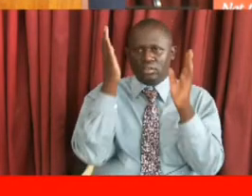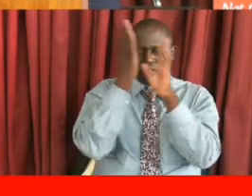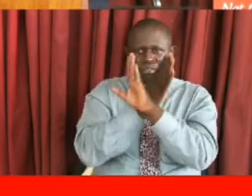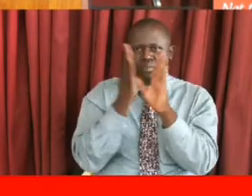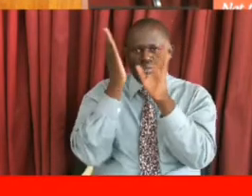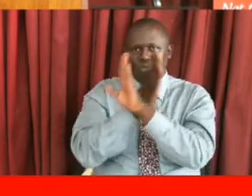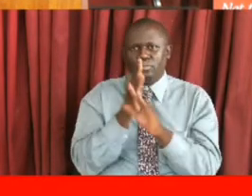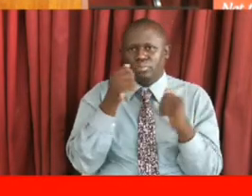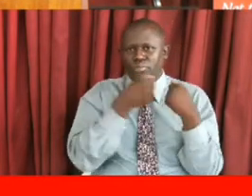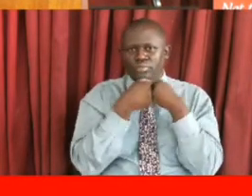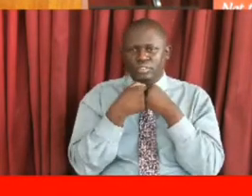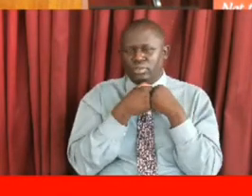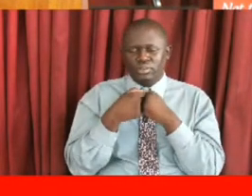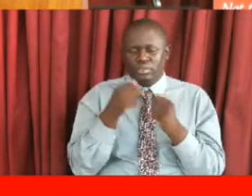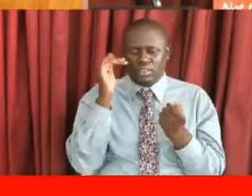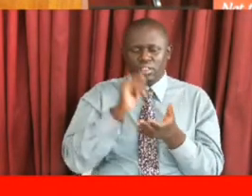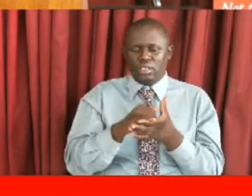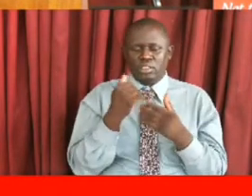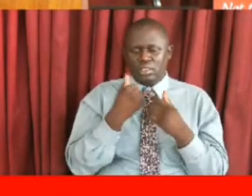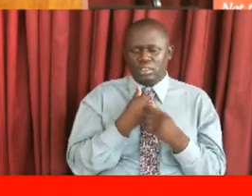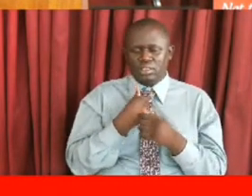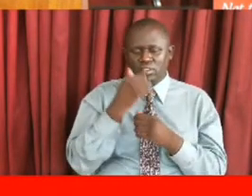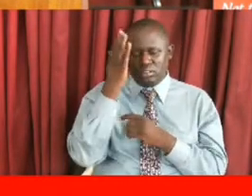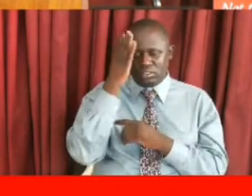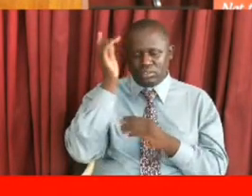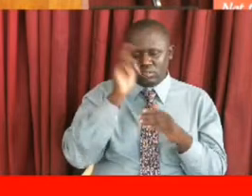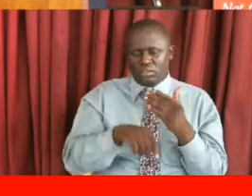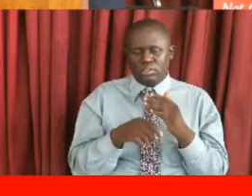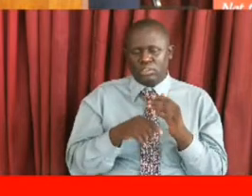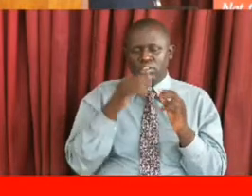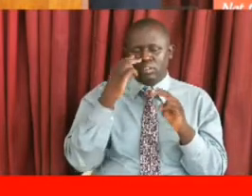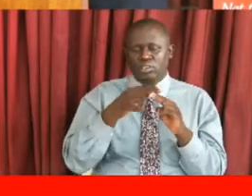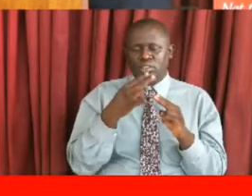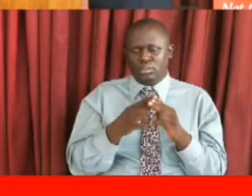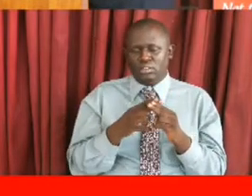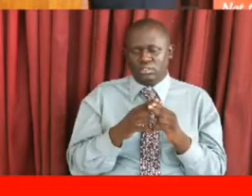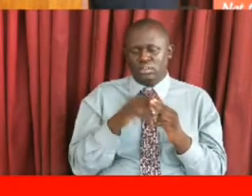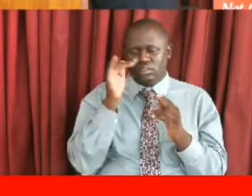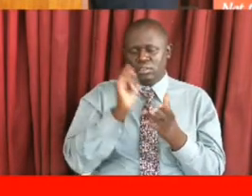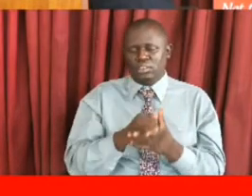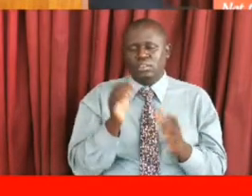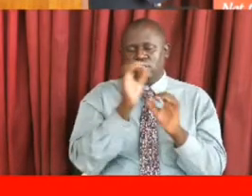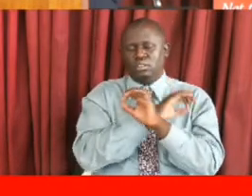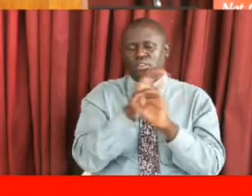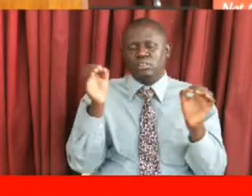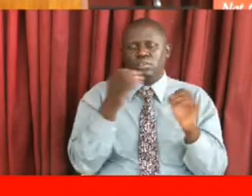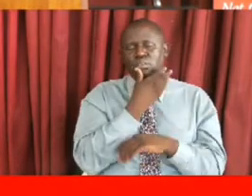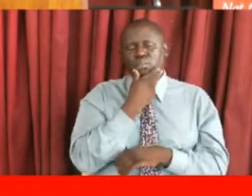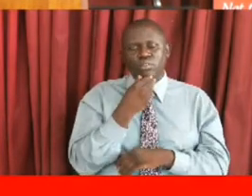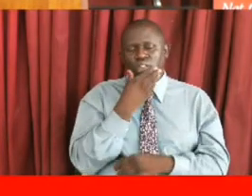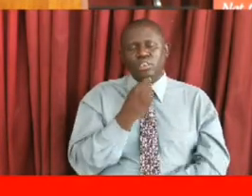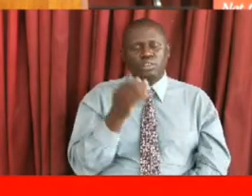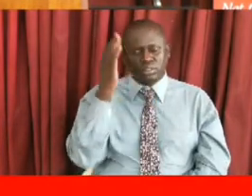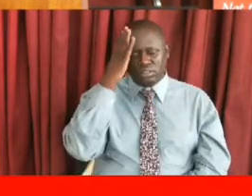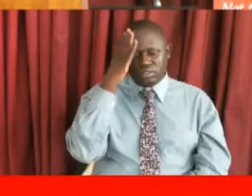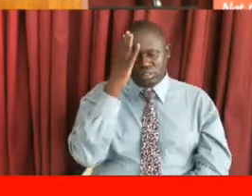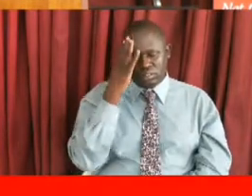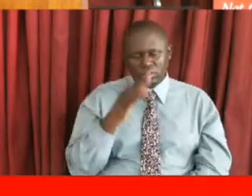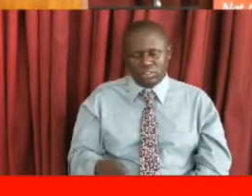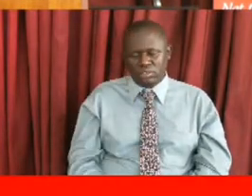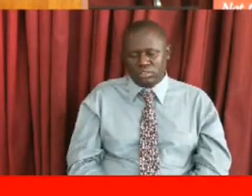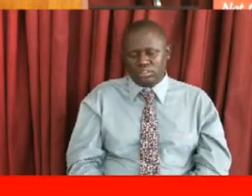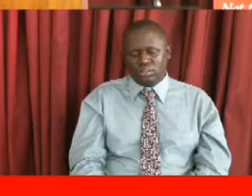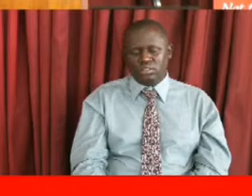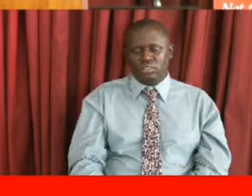that no man knows but he's called the word of which means his